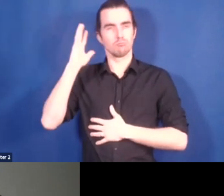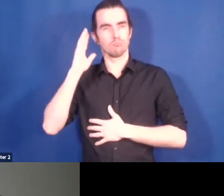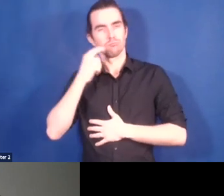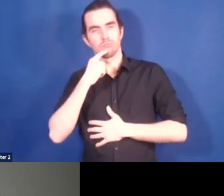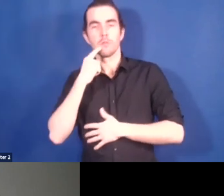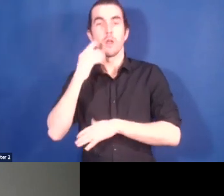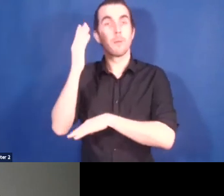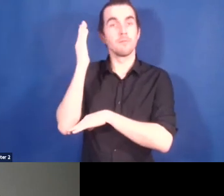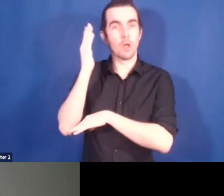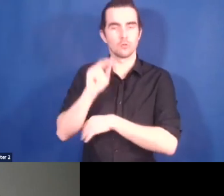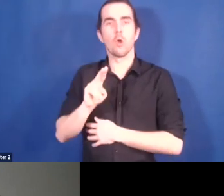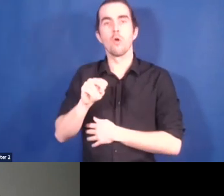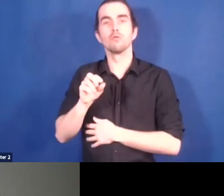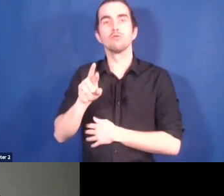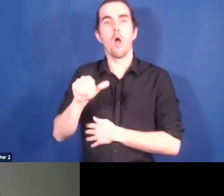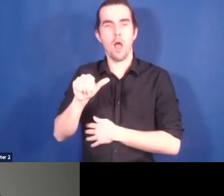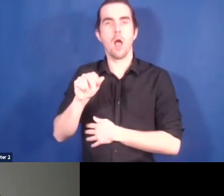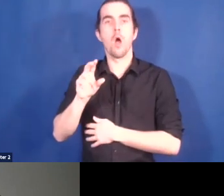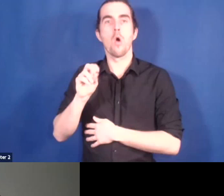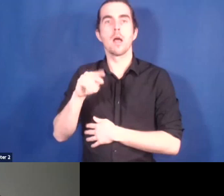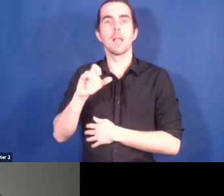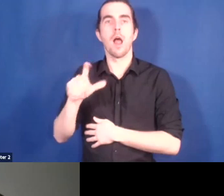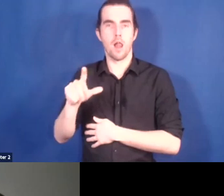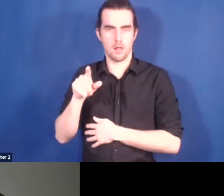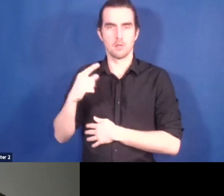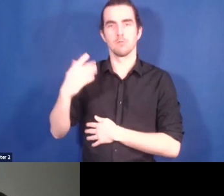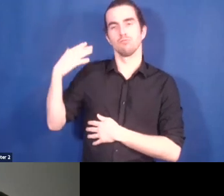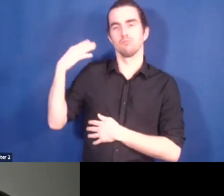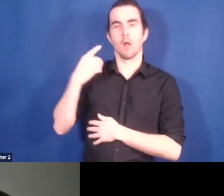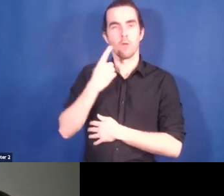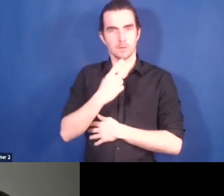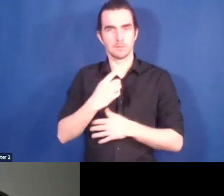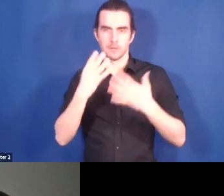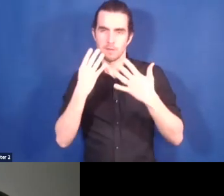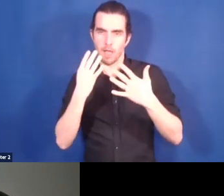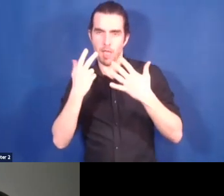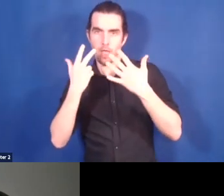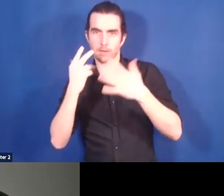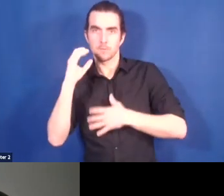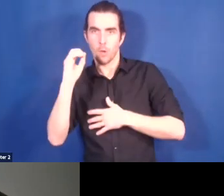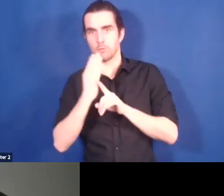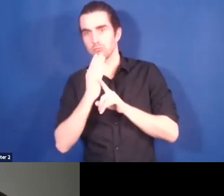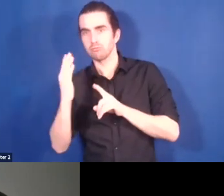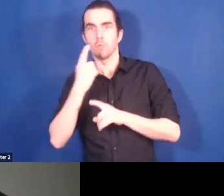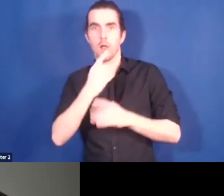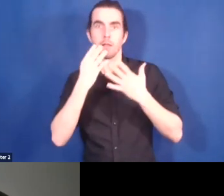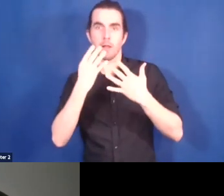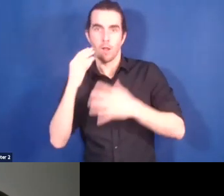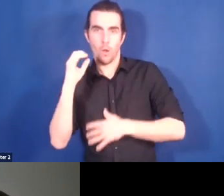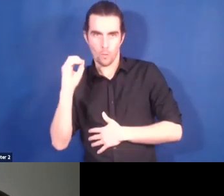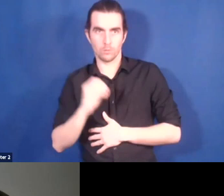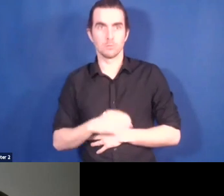that helped shape my understanding that law is important, but law isn't everything. And Rachel, I